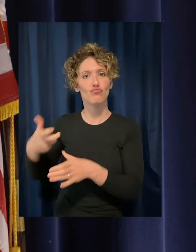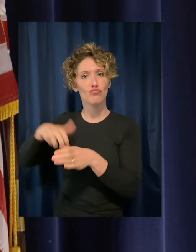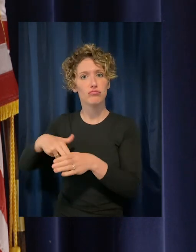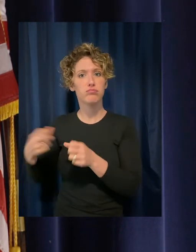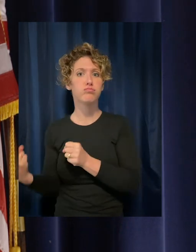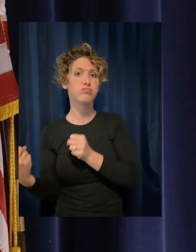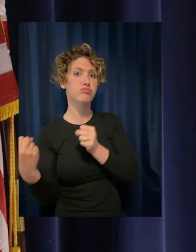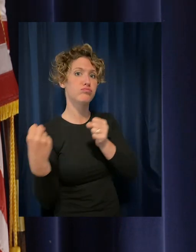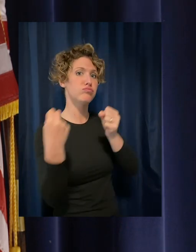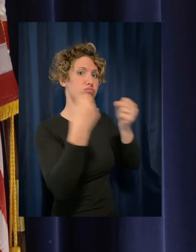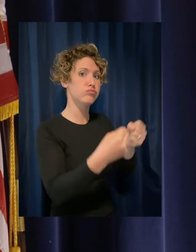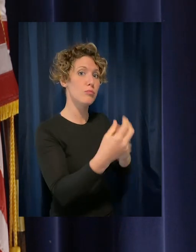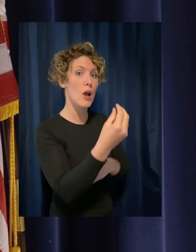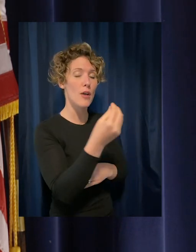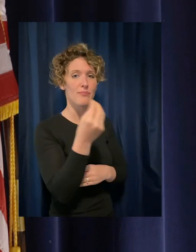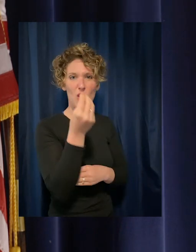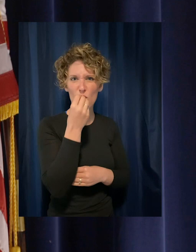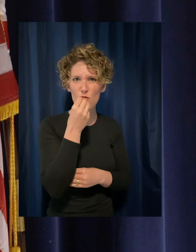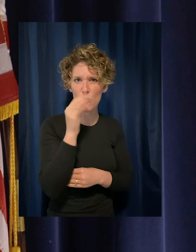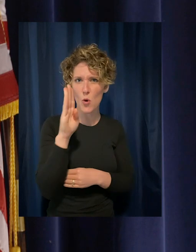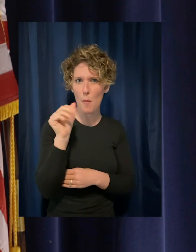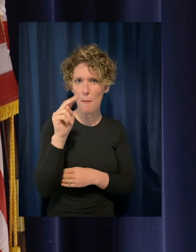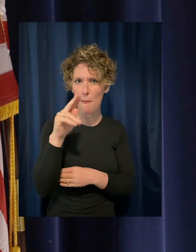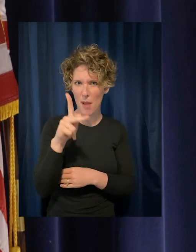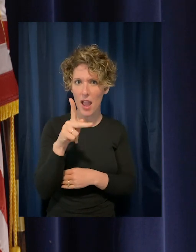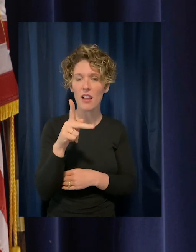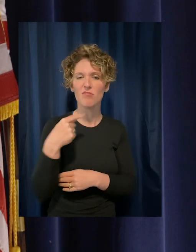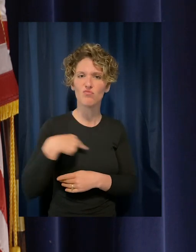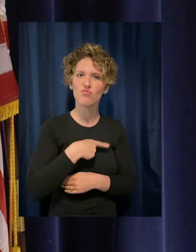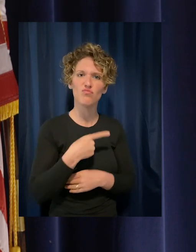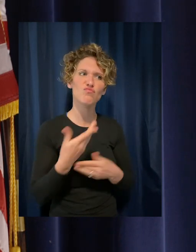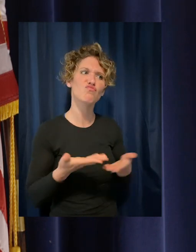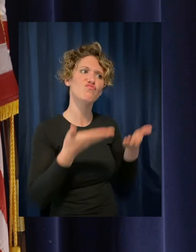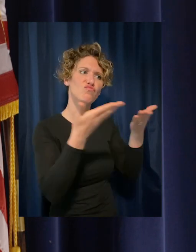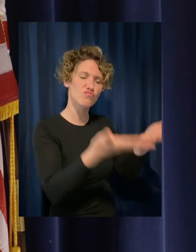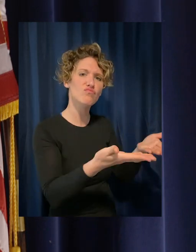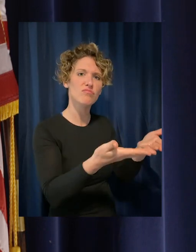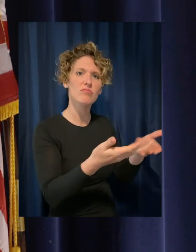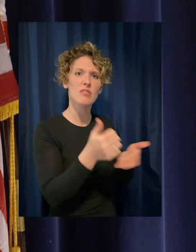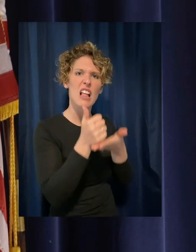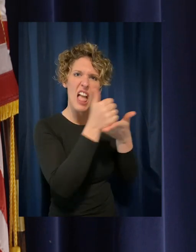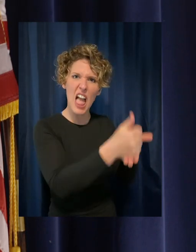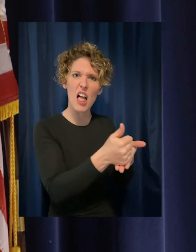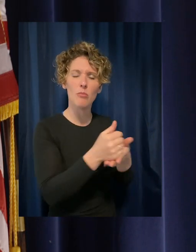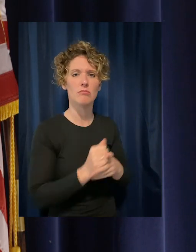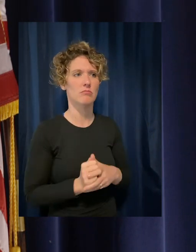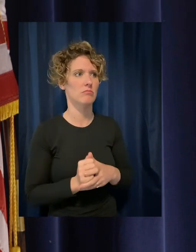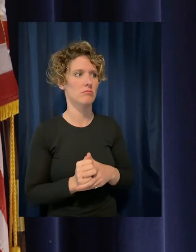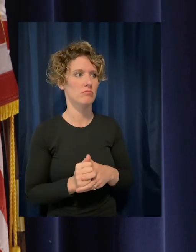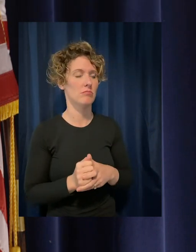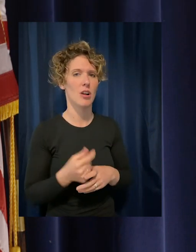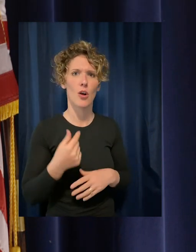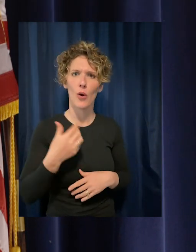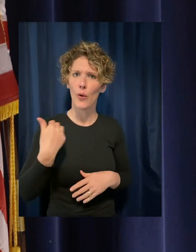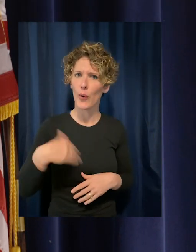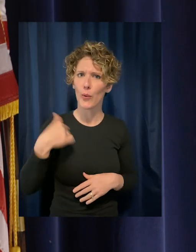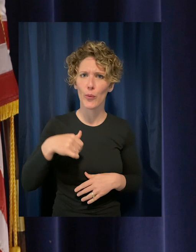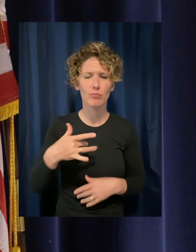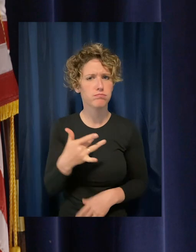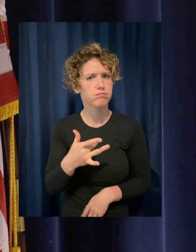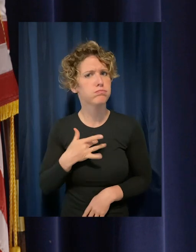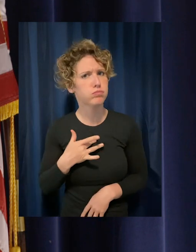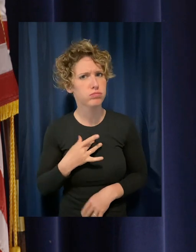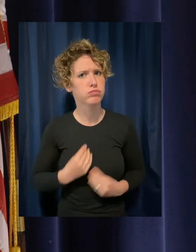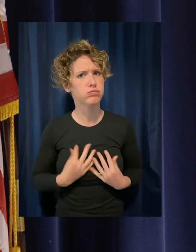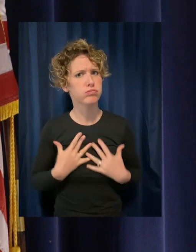food bank. Not only was this extremely rewarding, knowing that we were able to do our part to help, but it was also fun. Whether